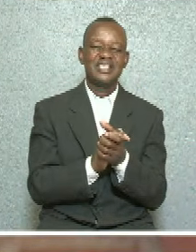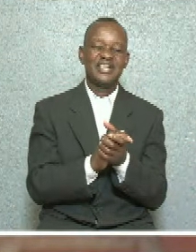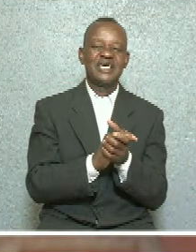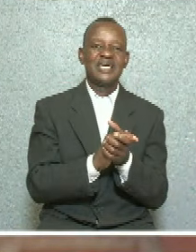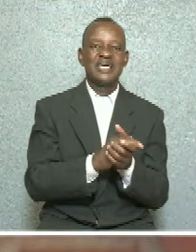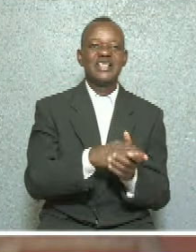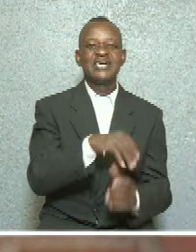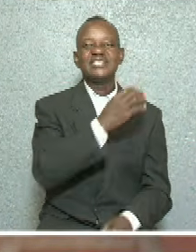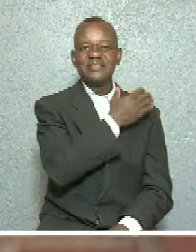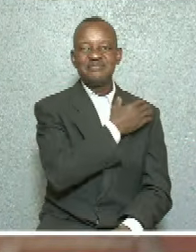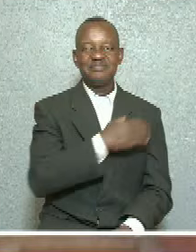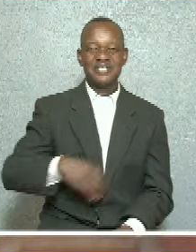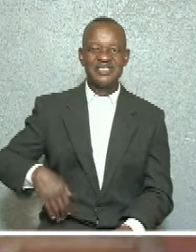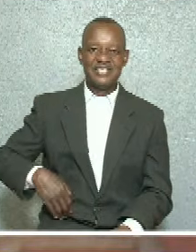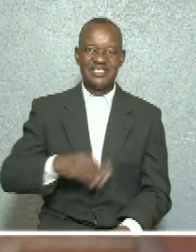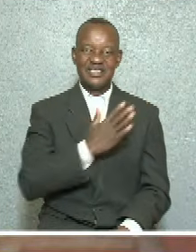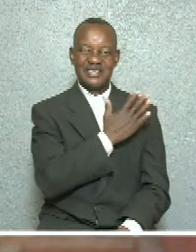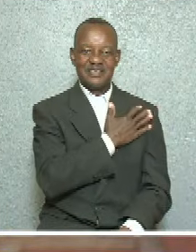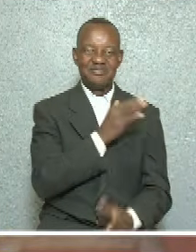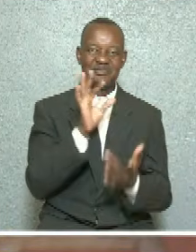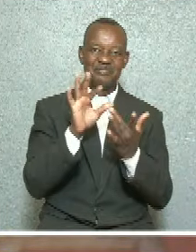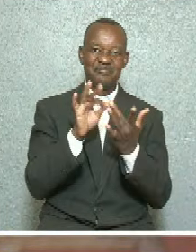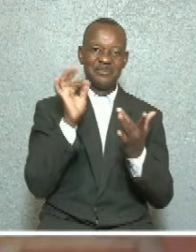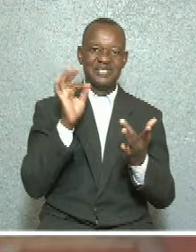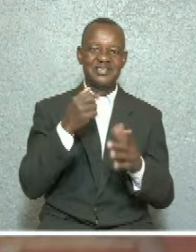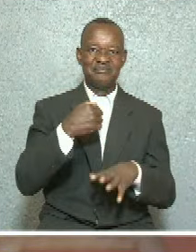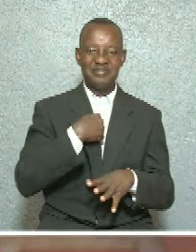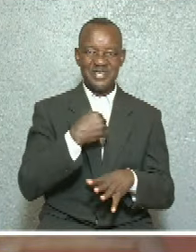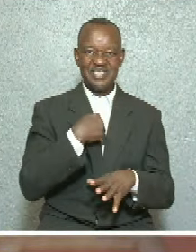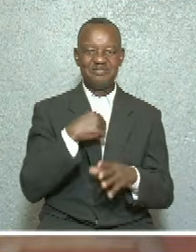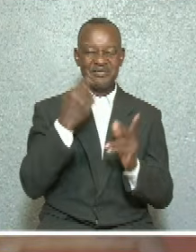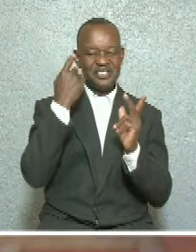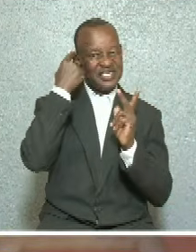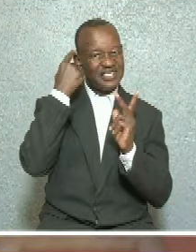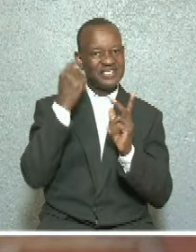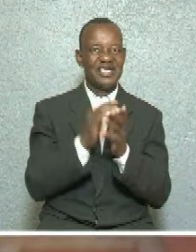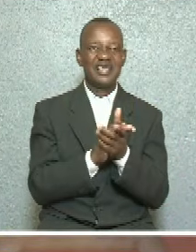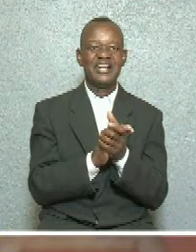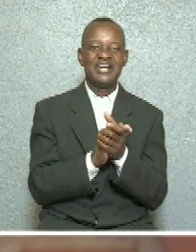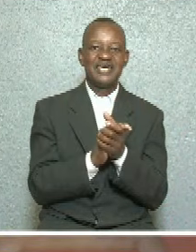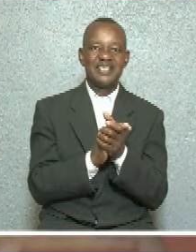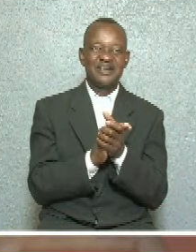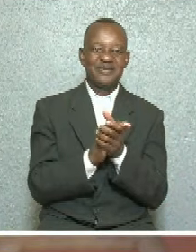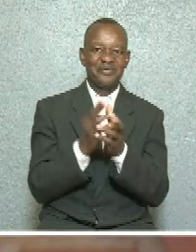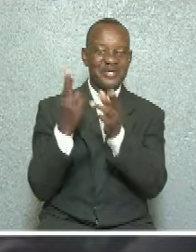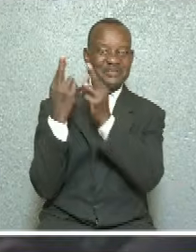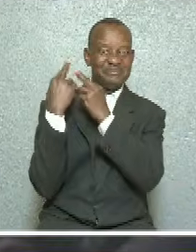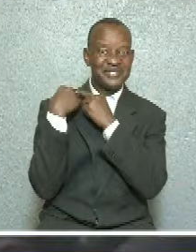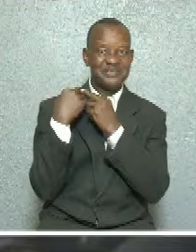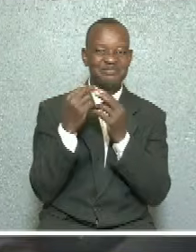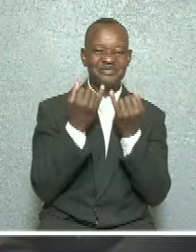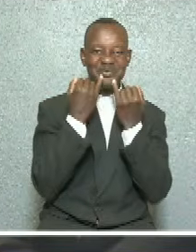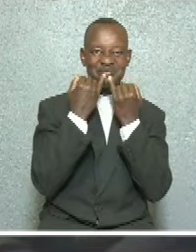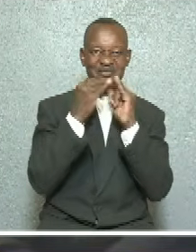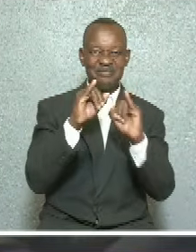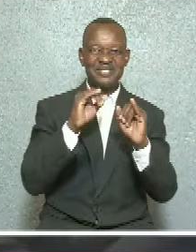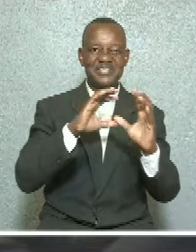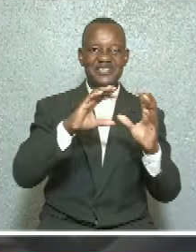for information, communication technology, and I form part of her cabinet. All right.